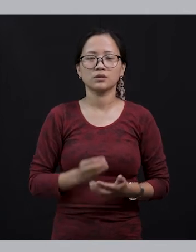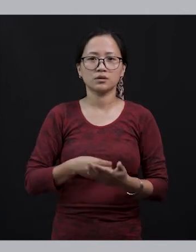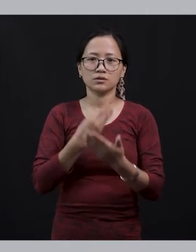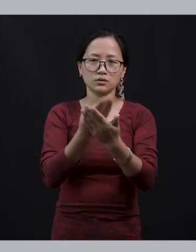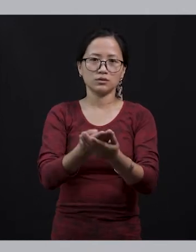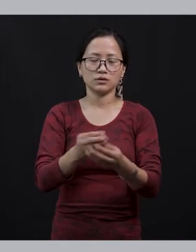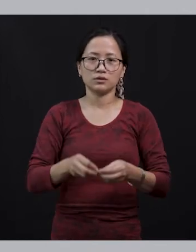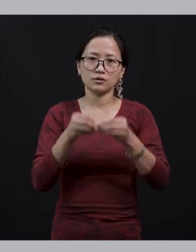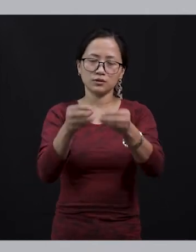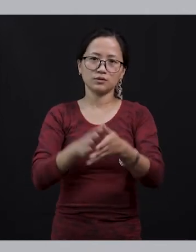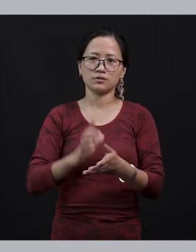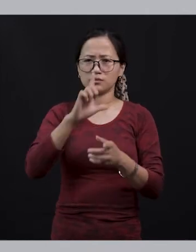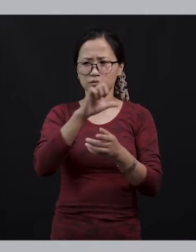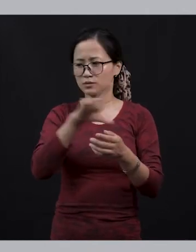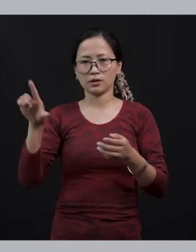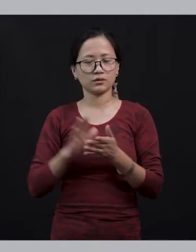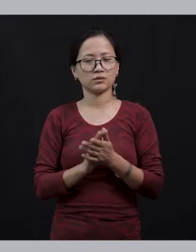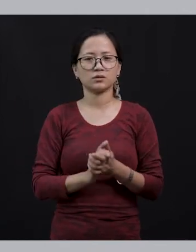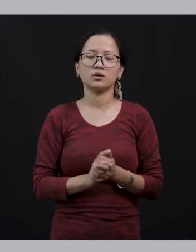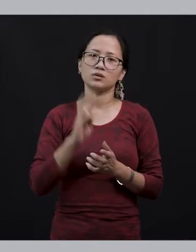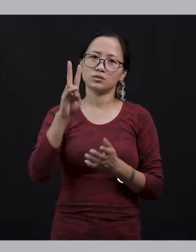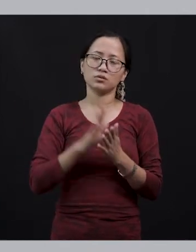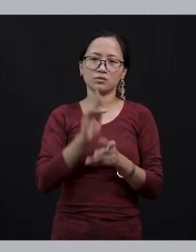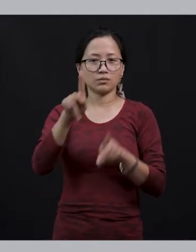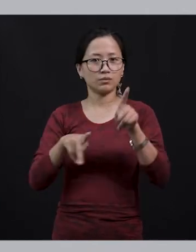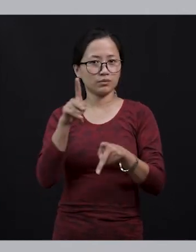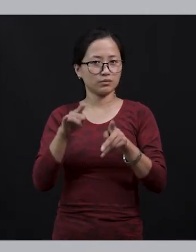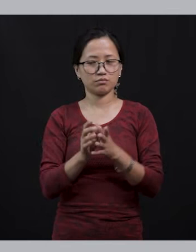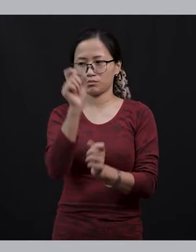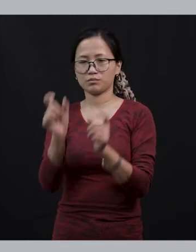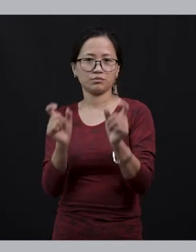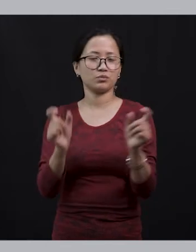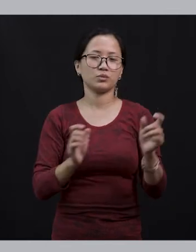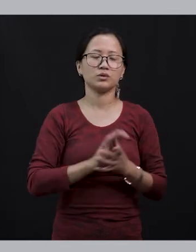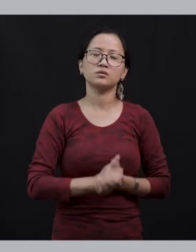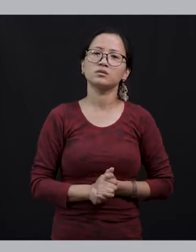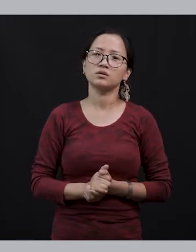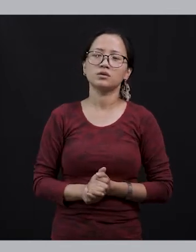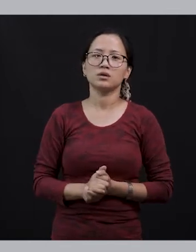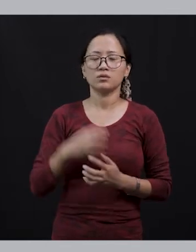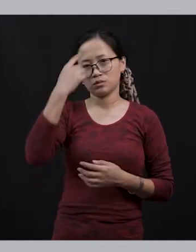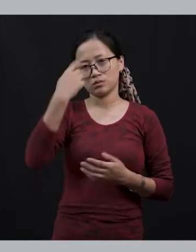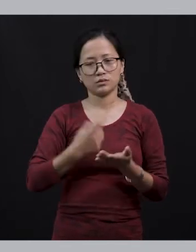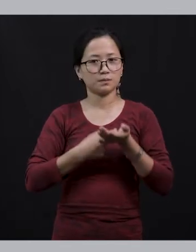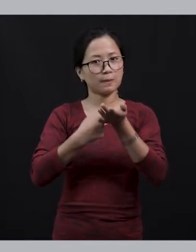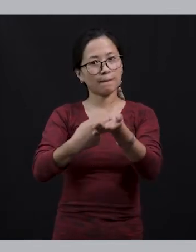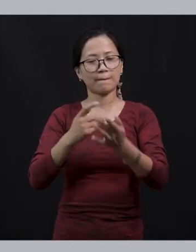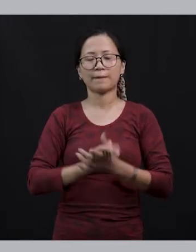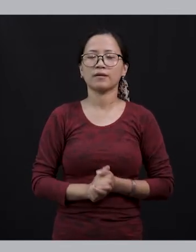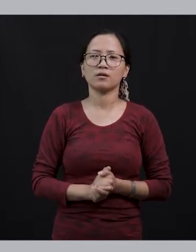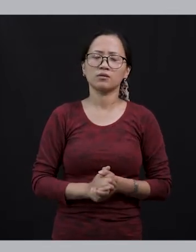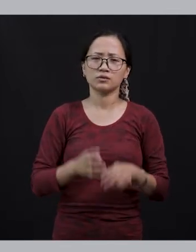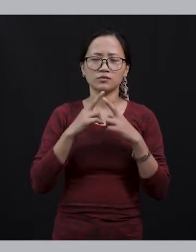lakhs and lakhs of treasure to your public, to your people who you are ruling. So he was